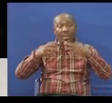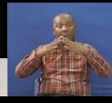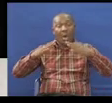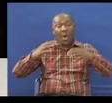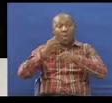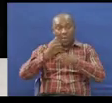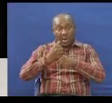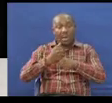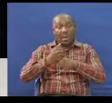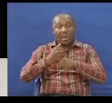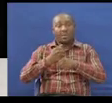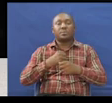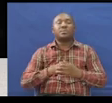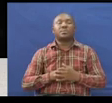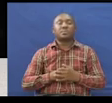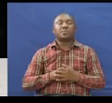is the homework.